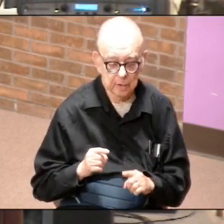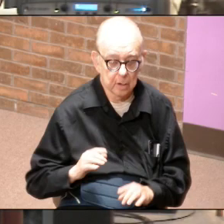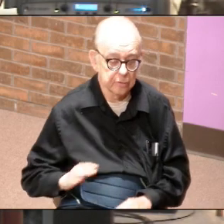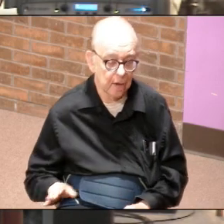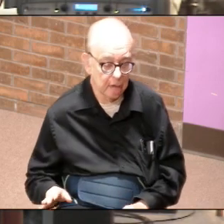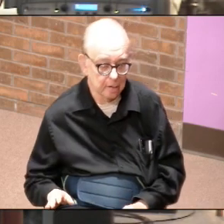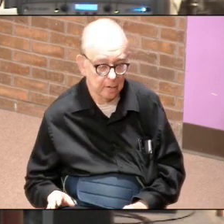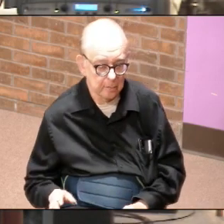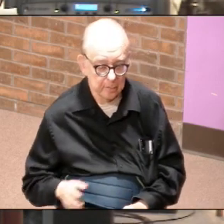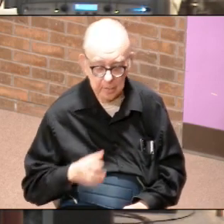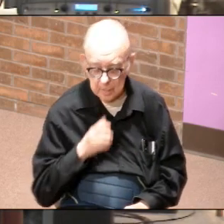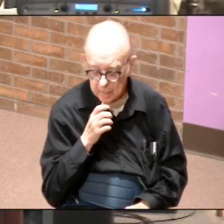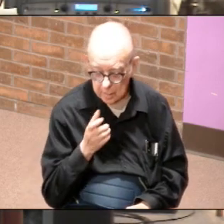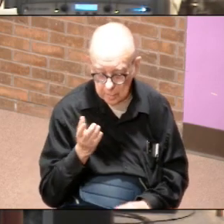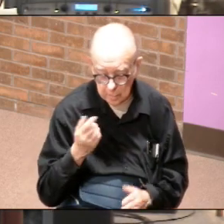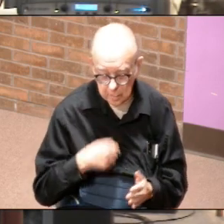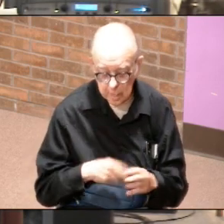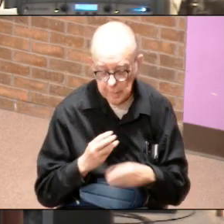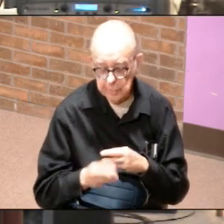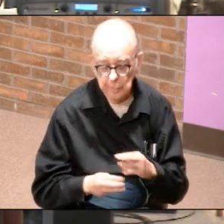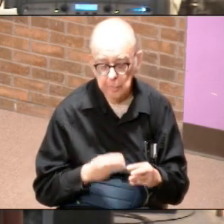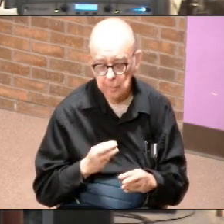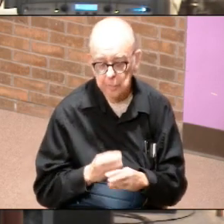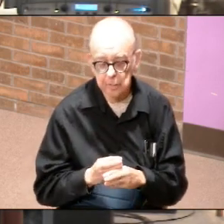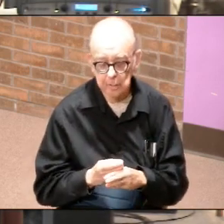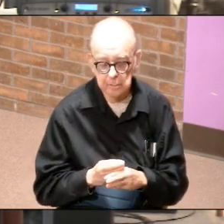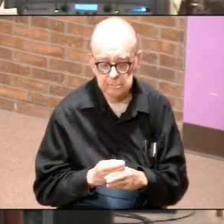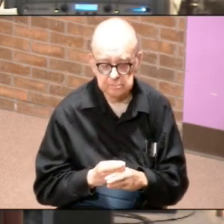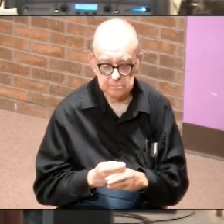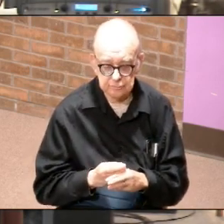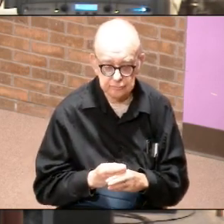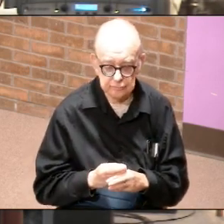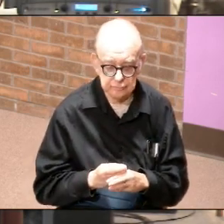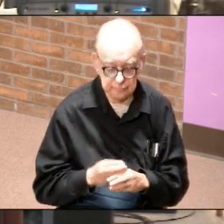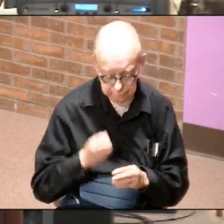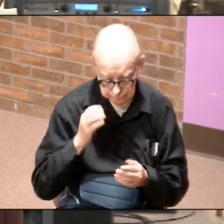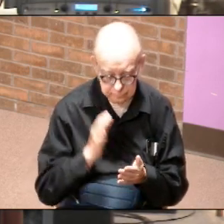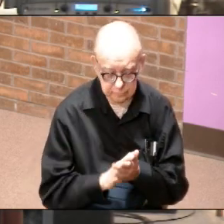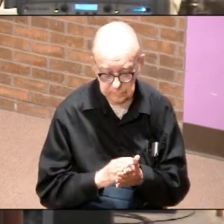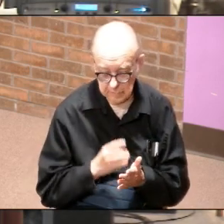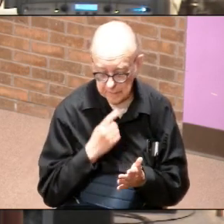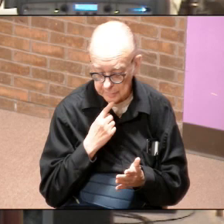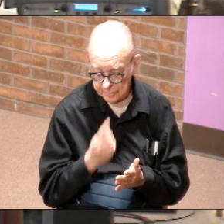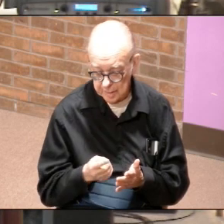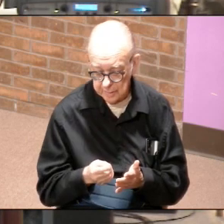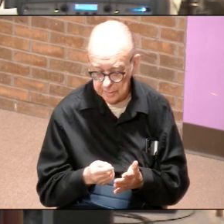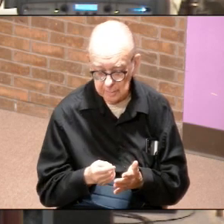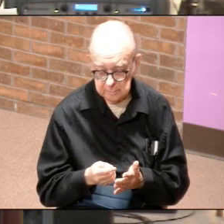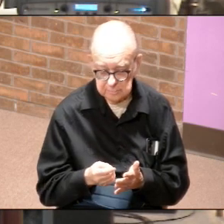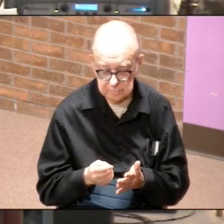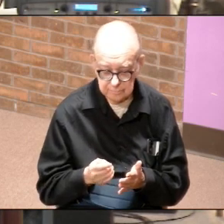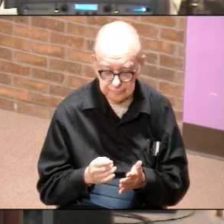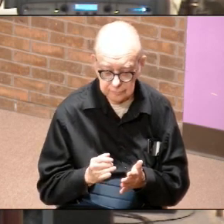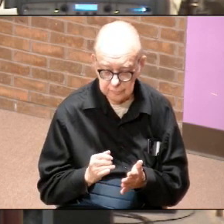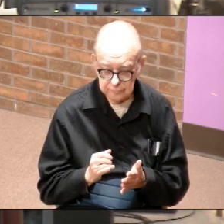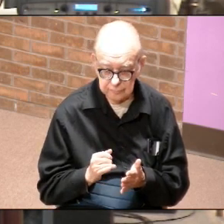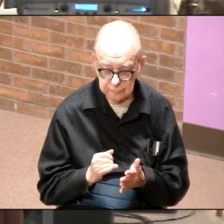child who doesn't come into this world? I believe the Bible says that,